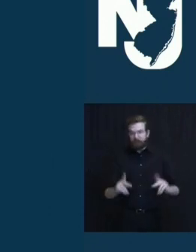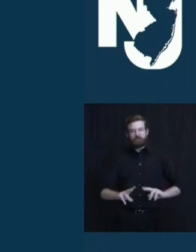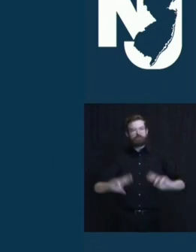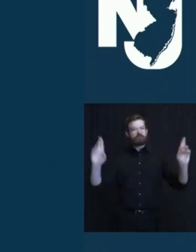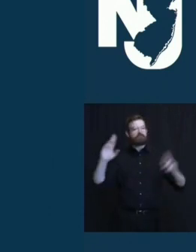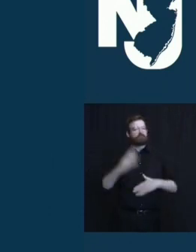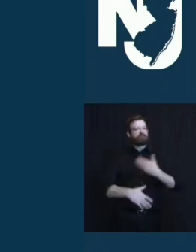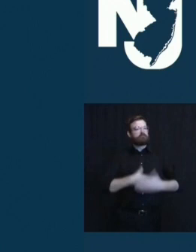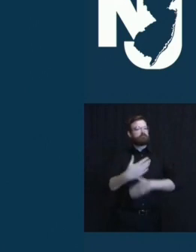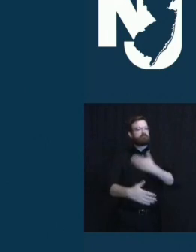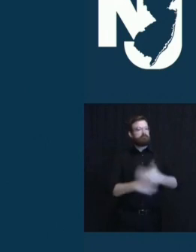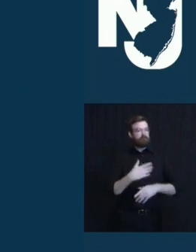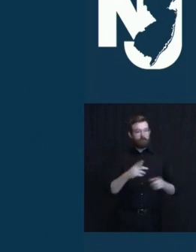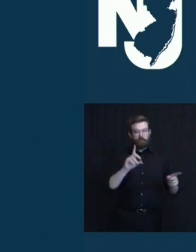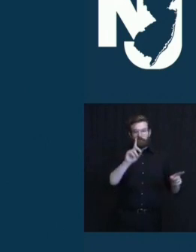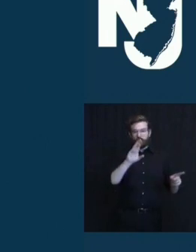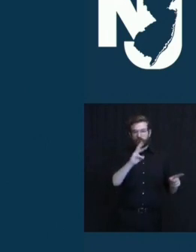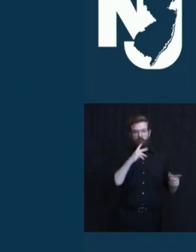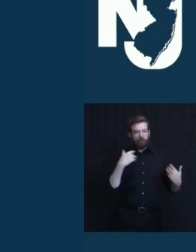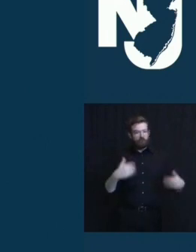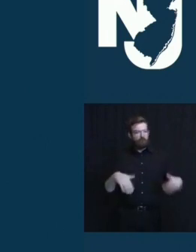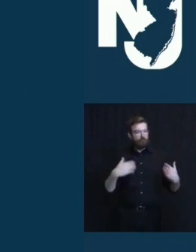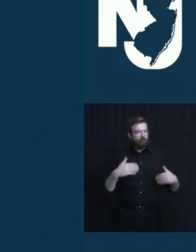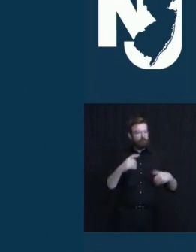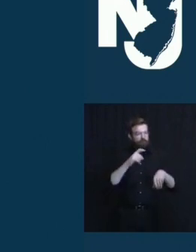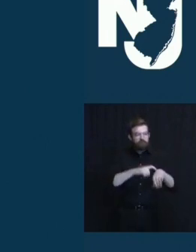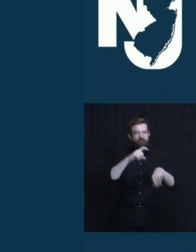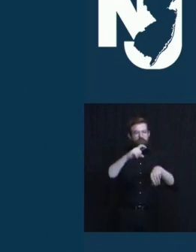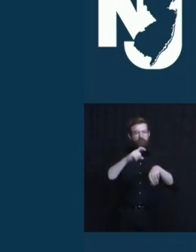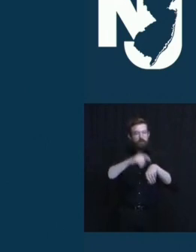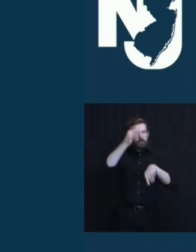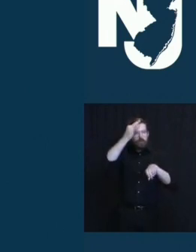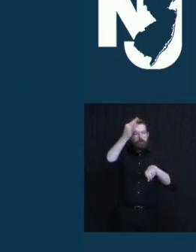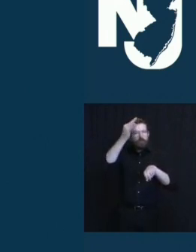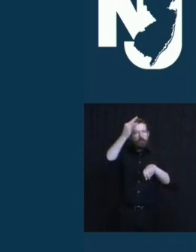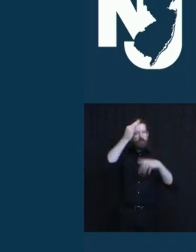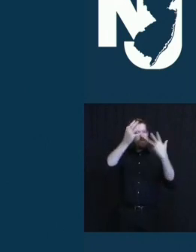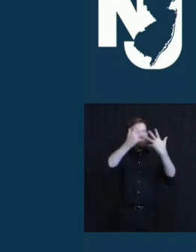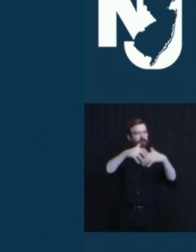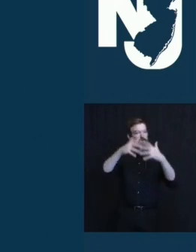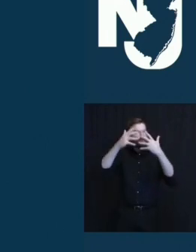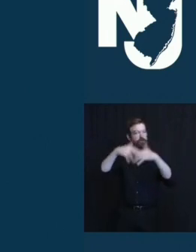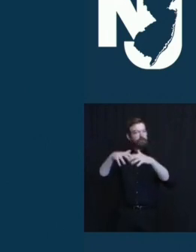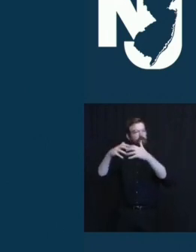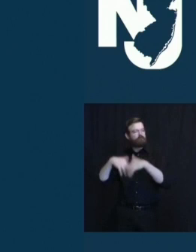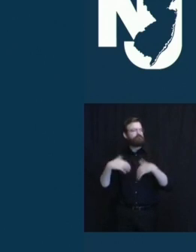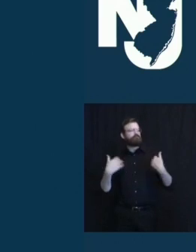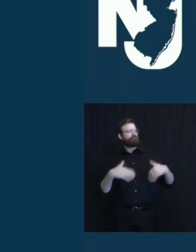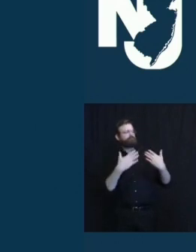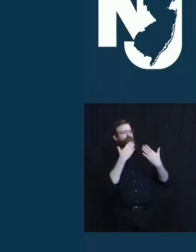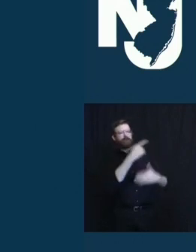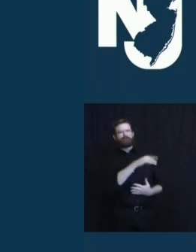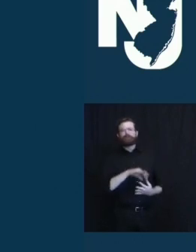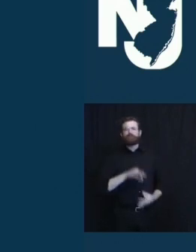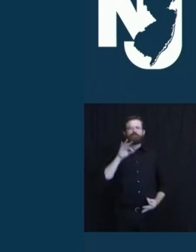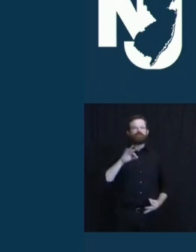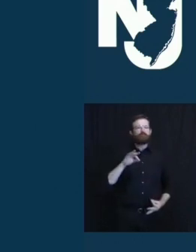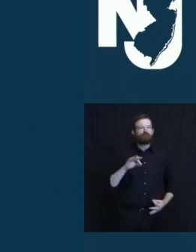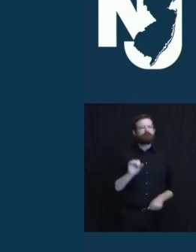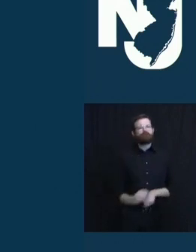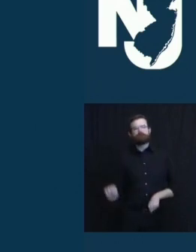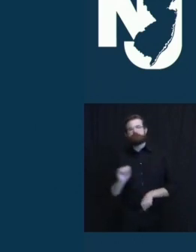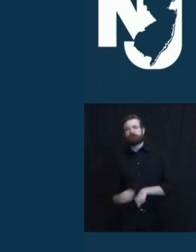this pandemic. When we spoke, his attitude was really, really good. And when we come back stronger than ever, you're going to be part of the reason why. A